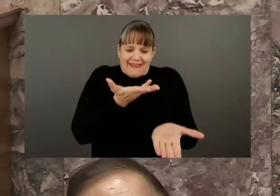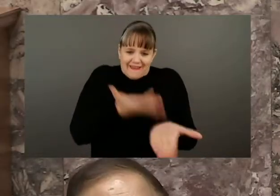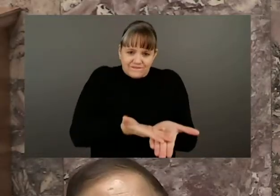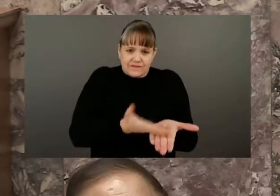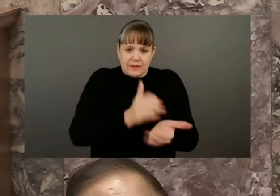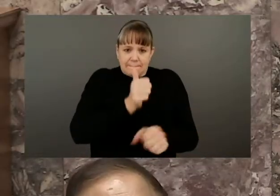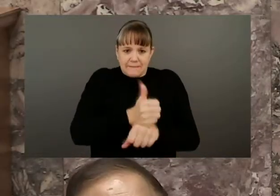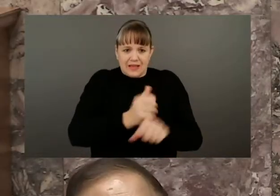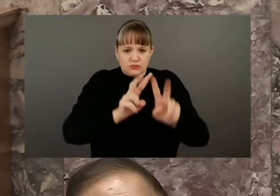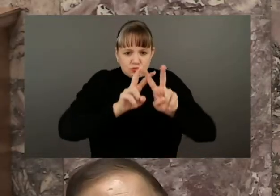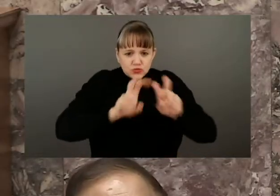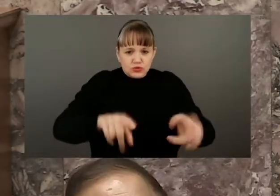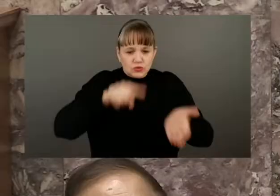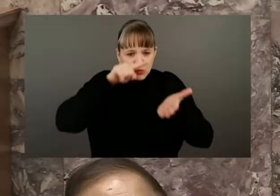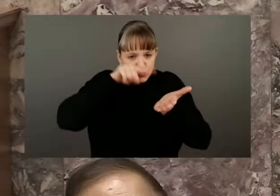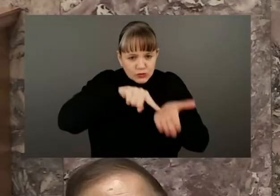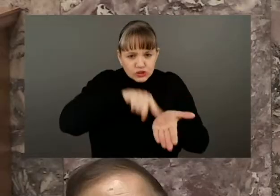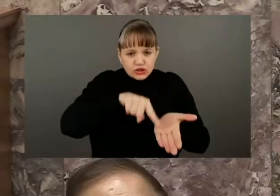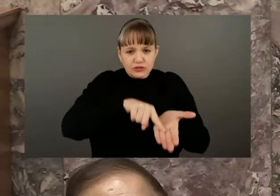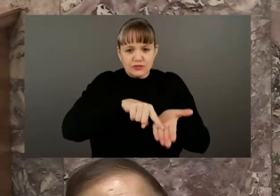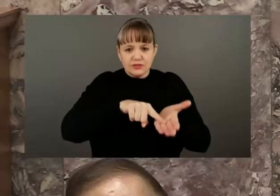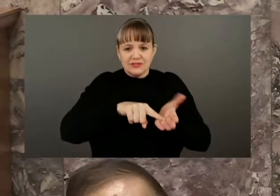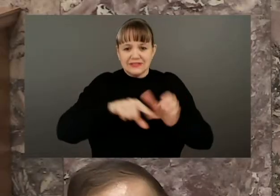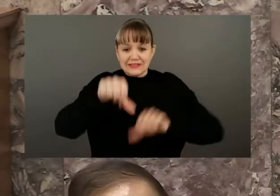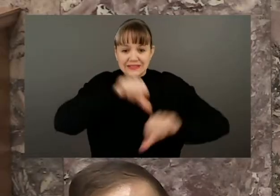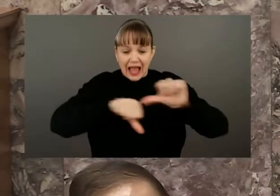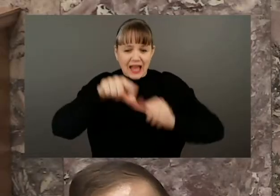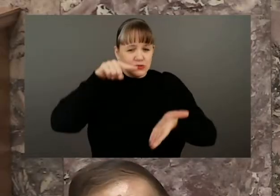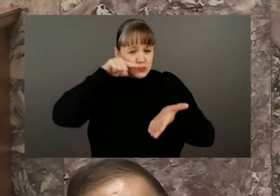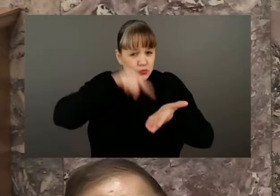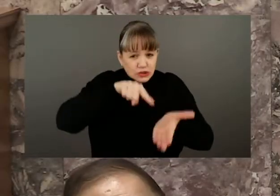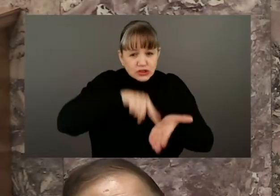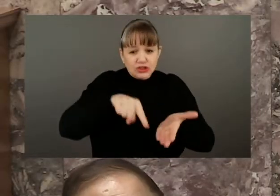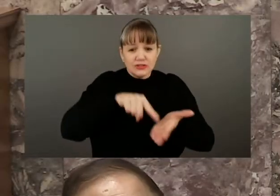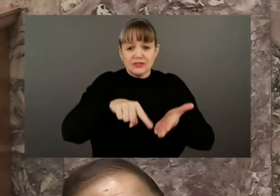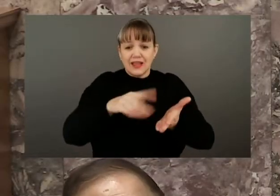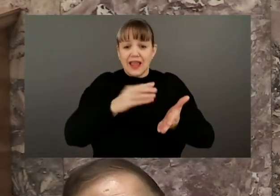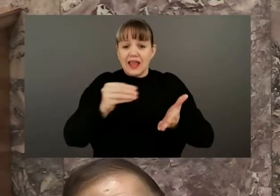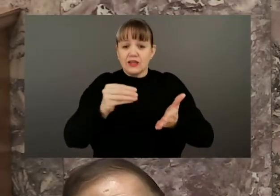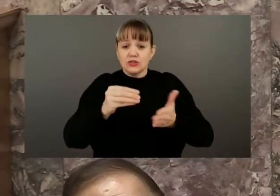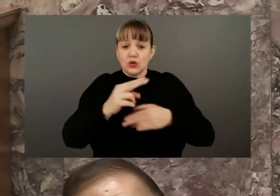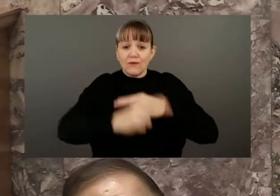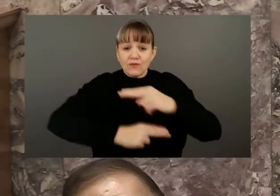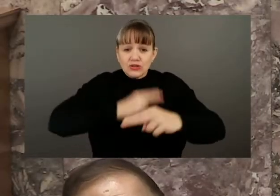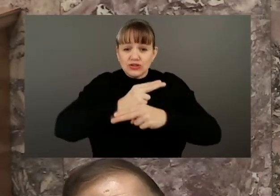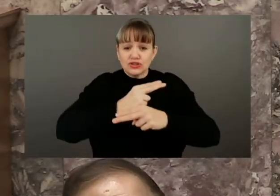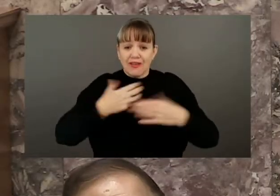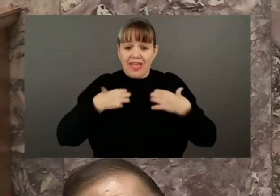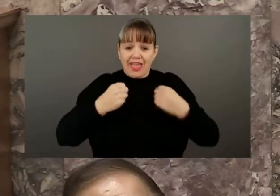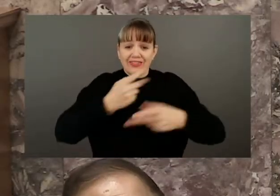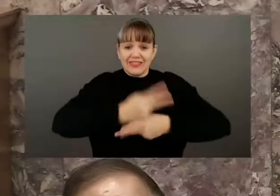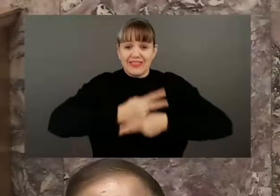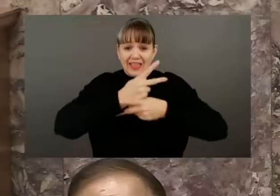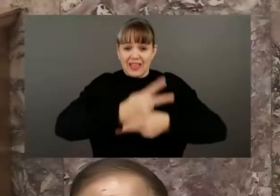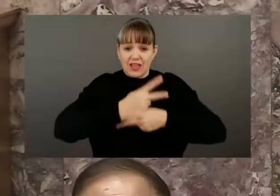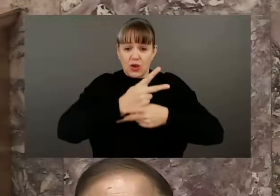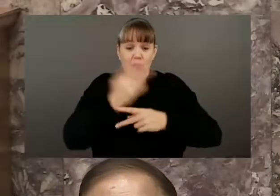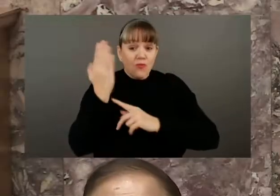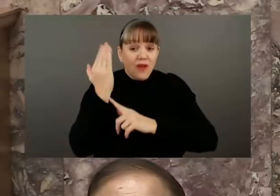evidence-based policy, for public universal health care, because, Mr. Speaker, medical misinformation kills.